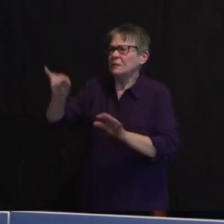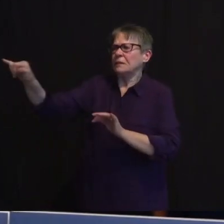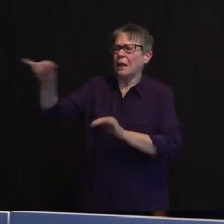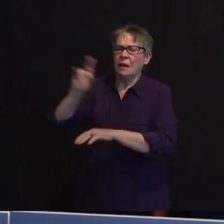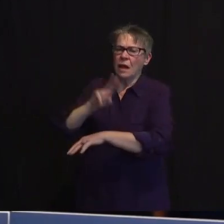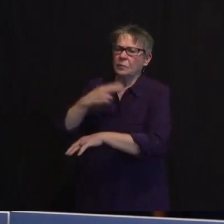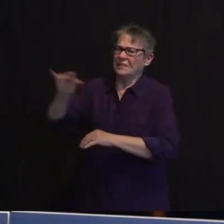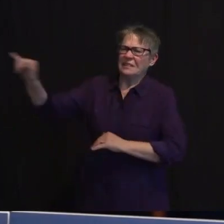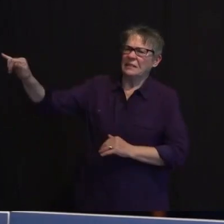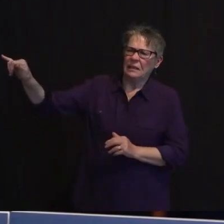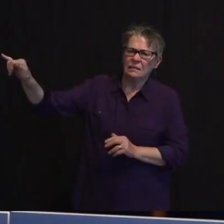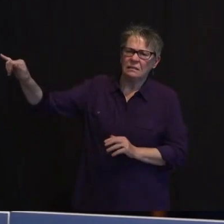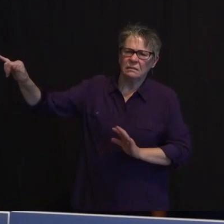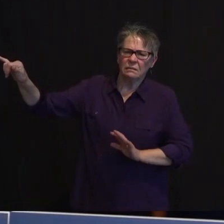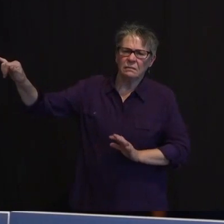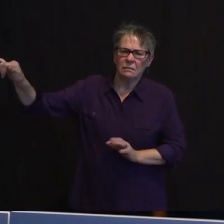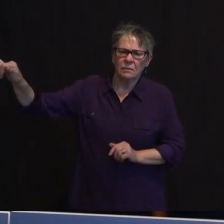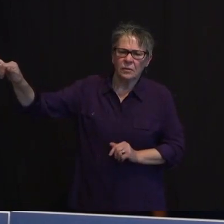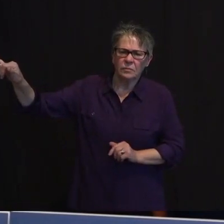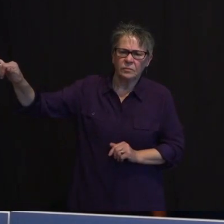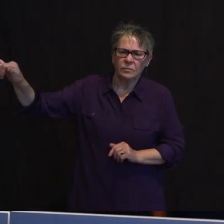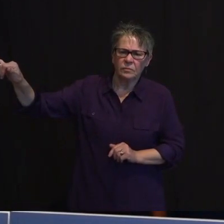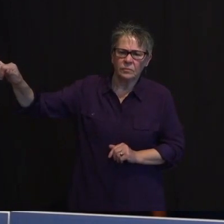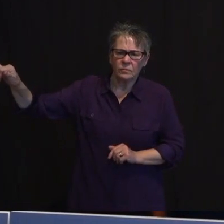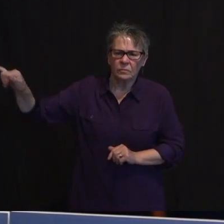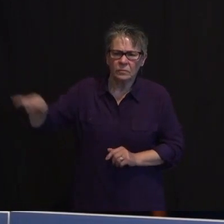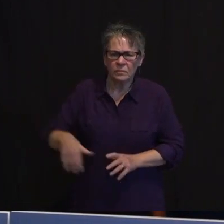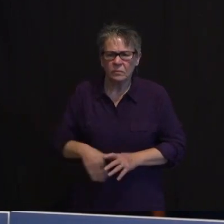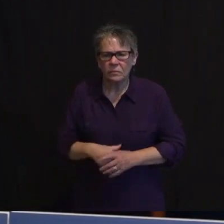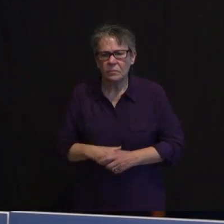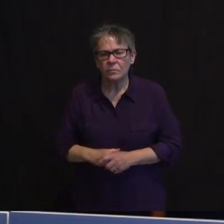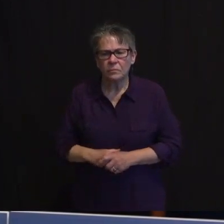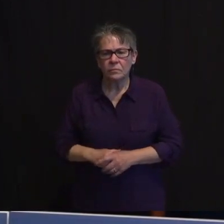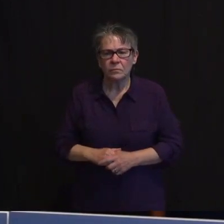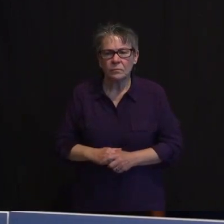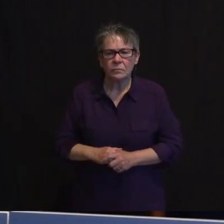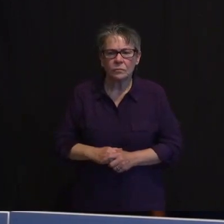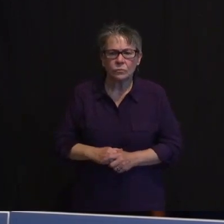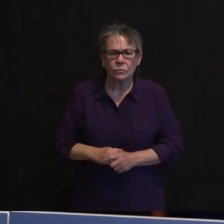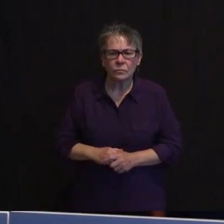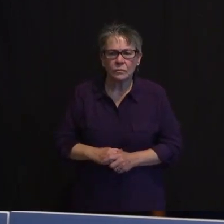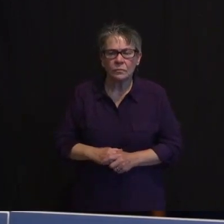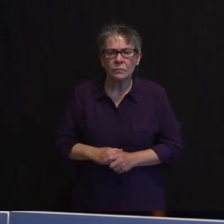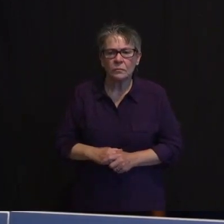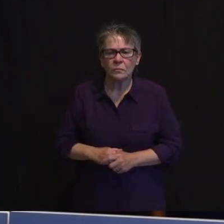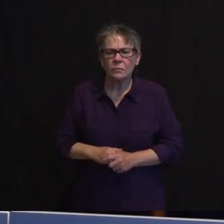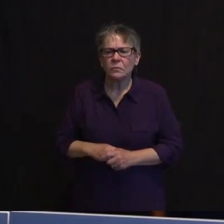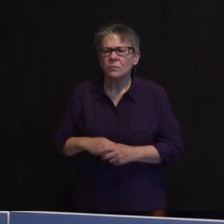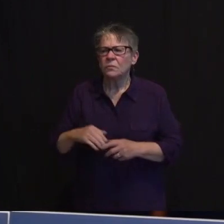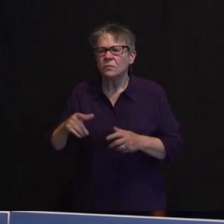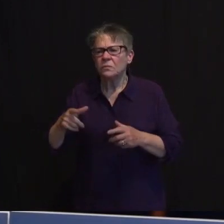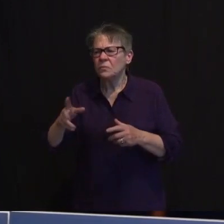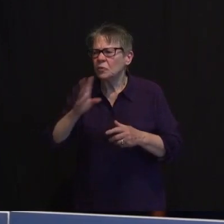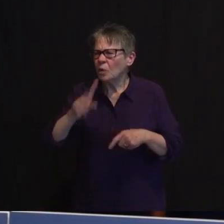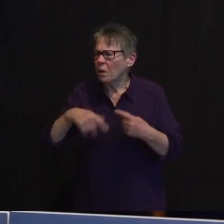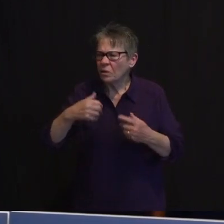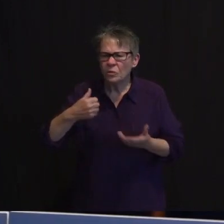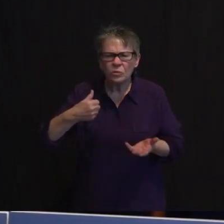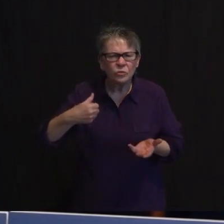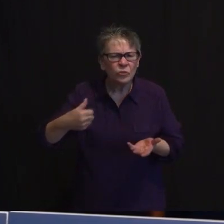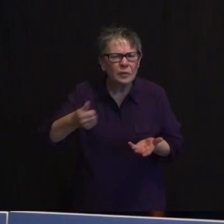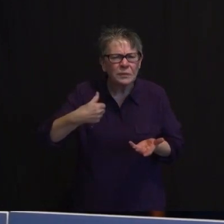I don't think that was it. I think you have sufficient transportation, you asked, whether or not, pardon me, sufficient transportation, and whether or not your